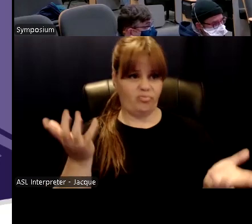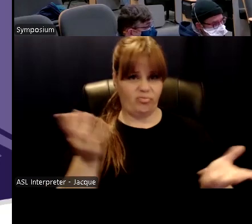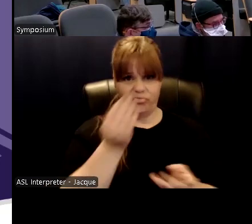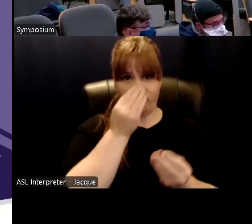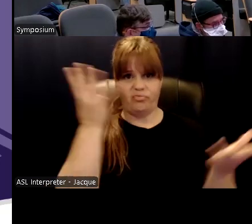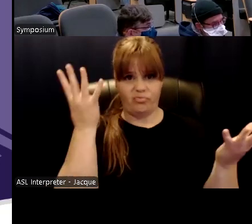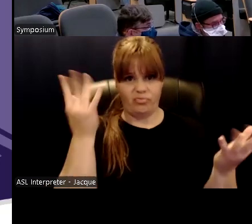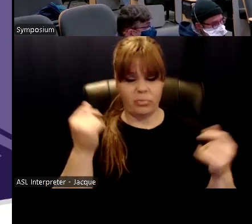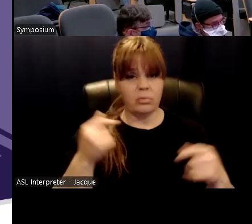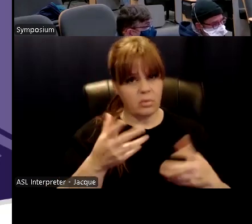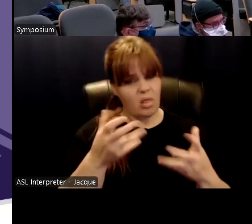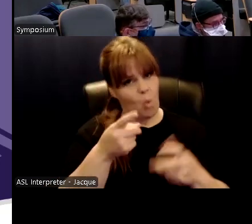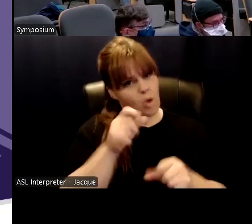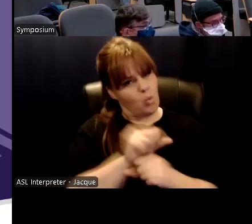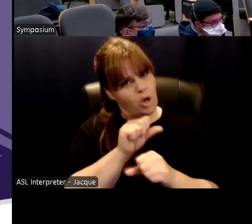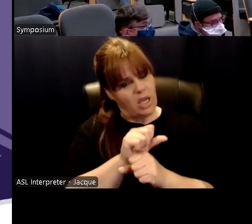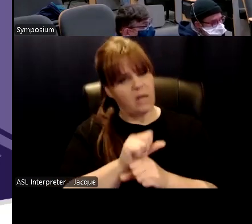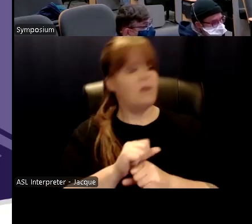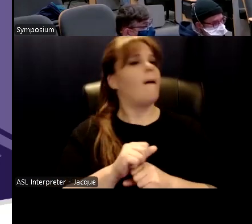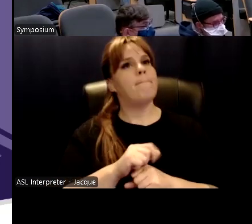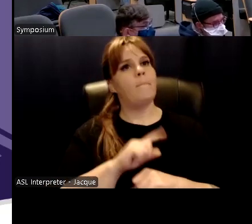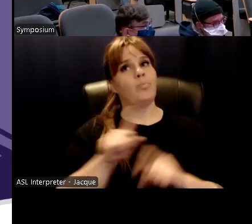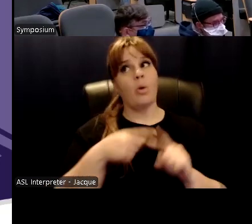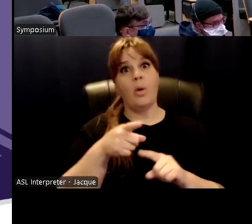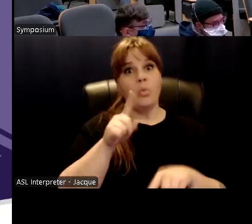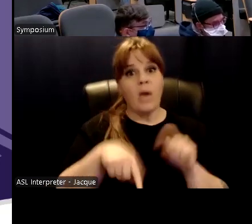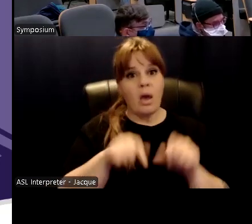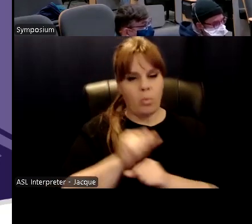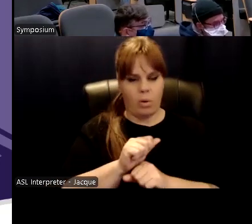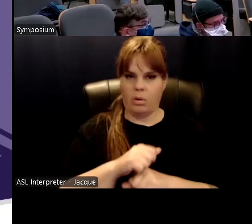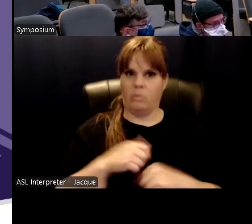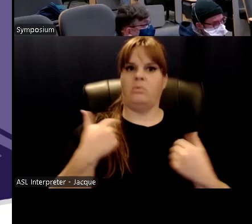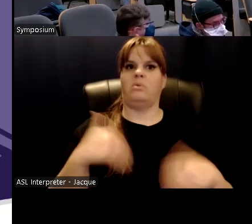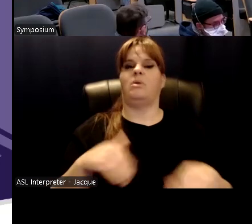it. They want you to be working. When you can't work, they'll put ridiculous